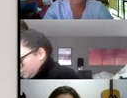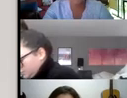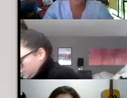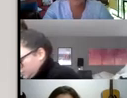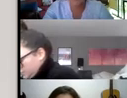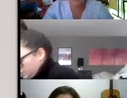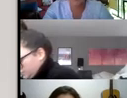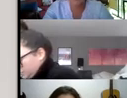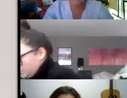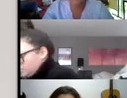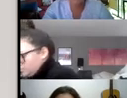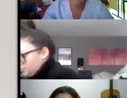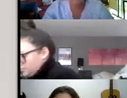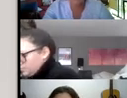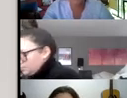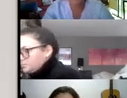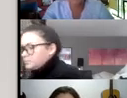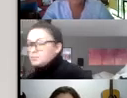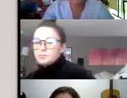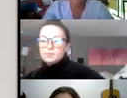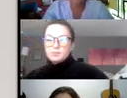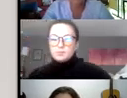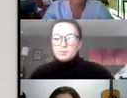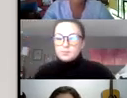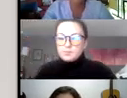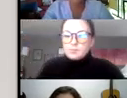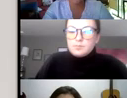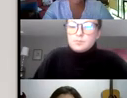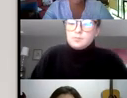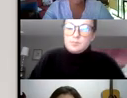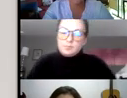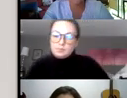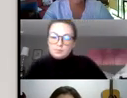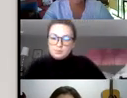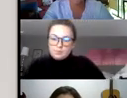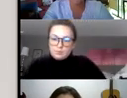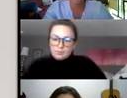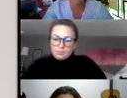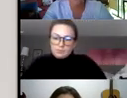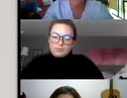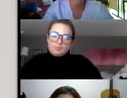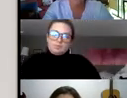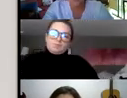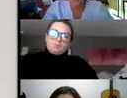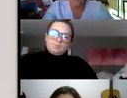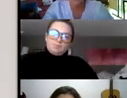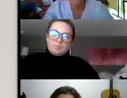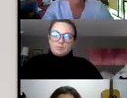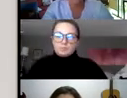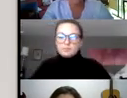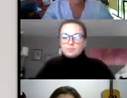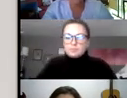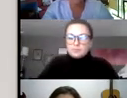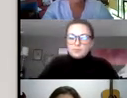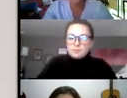for Heritage Speakers. It is a course that is designed for students who already speak Spanish fluently